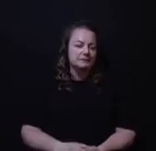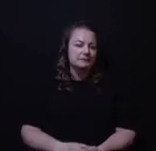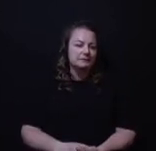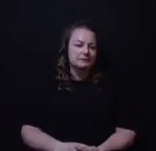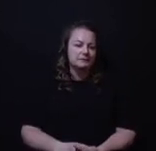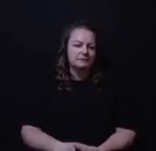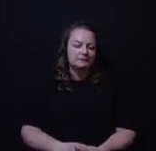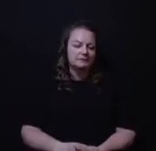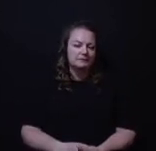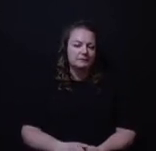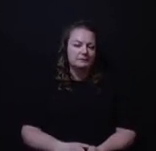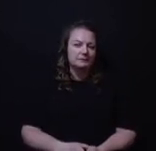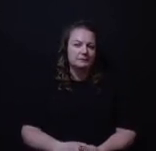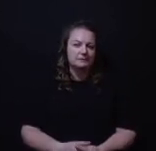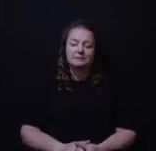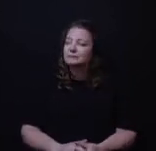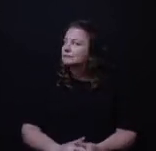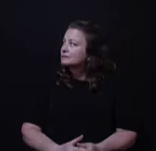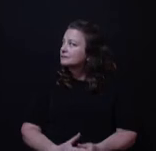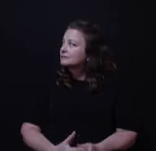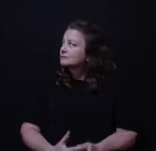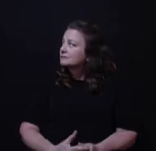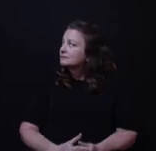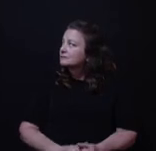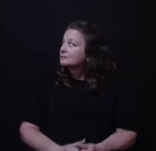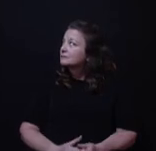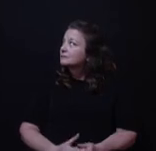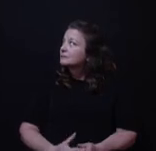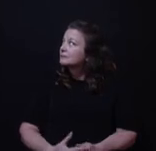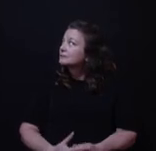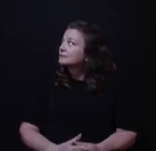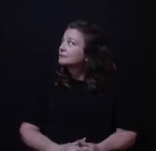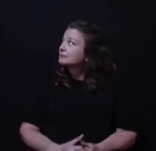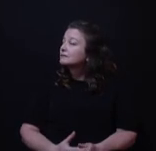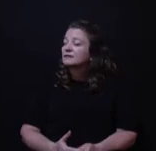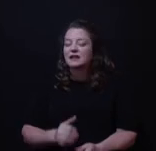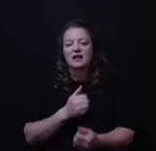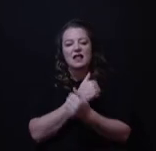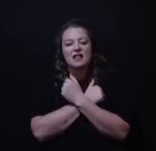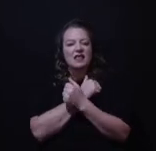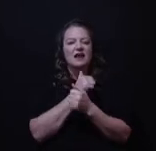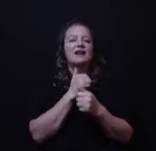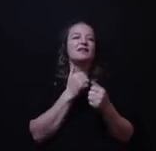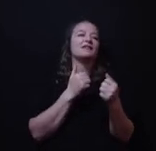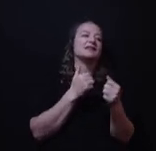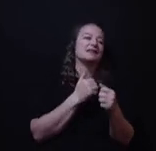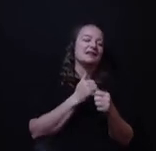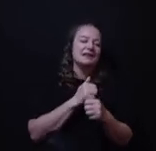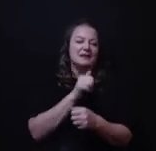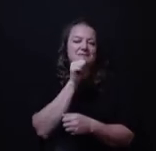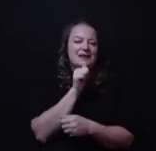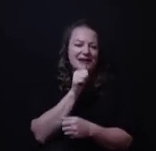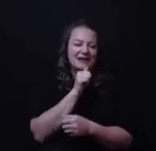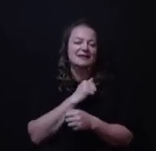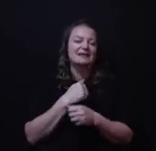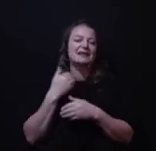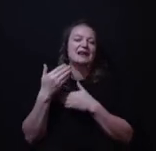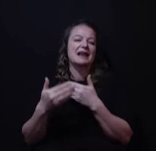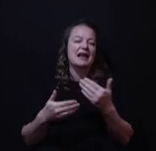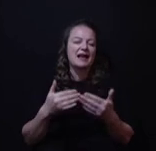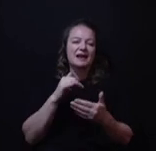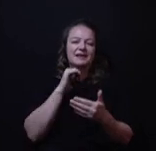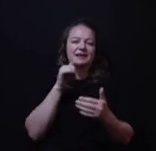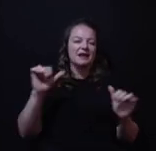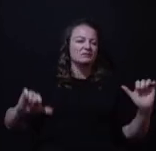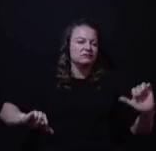Love suffers long. It's kind. It doesn't envy. It's not proud. It doesn't parade itself around. It's not puffed up. It doesn't behave